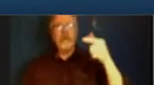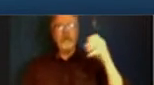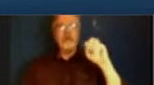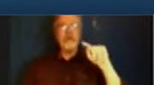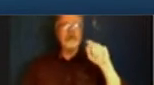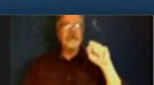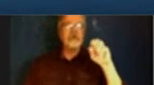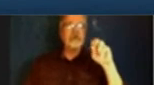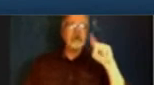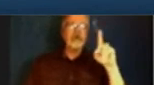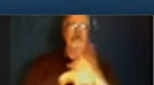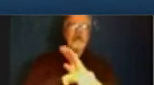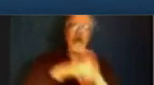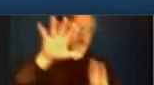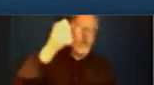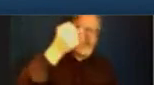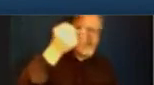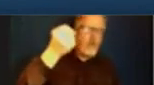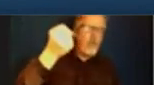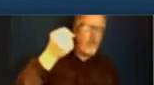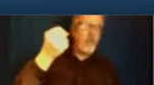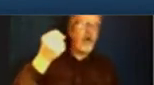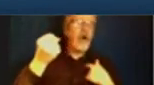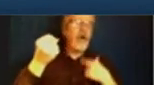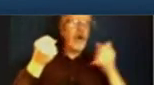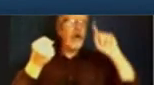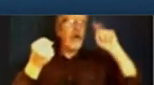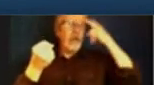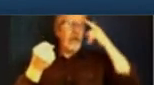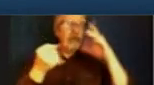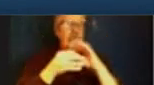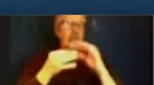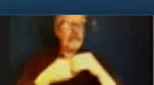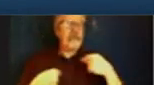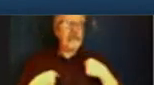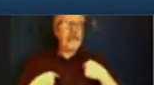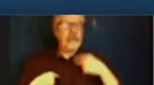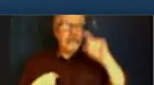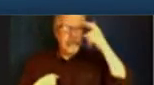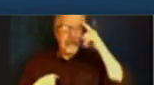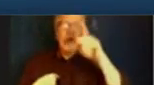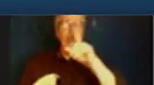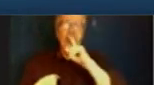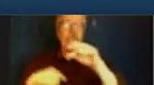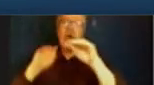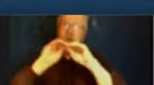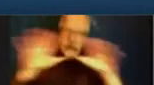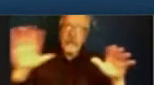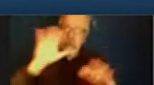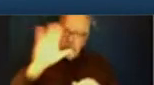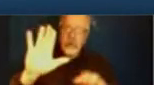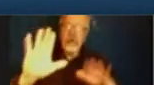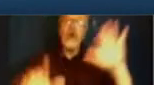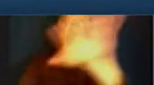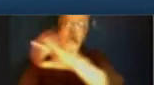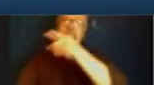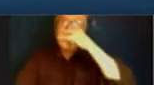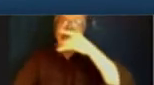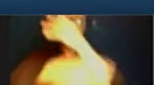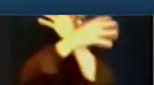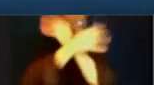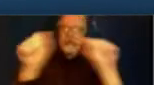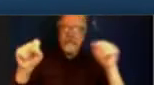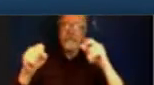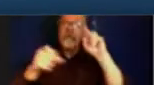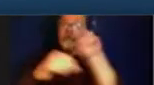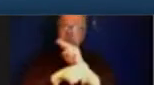because I always forget it. Look, it is pretty clear your child is safer wearing a mask in a